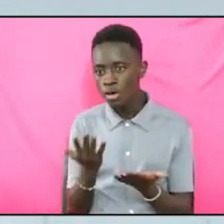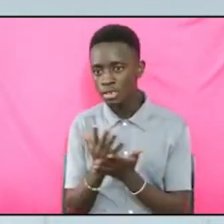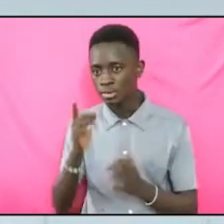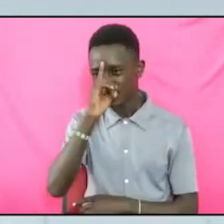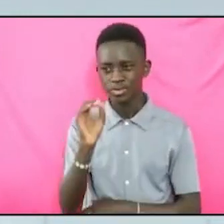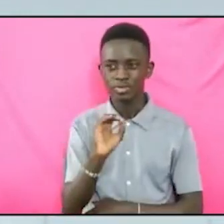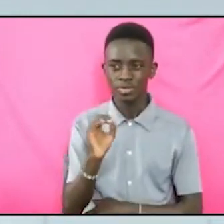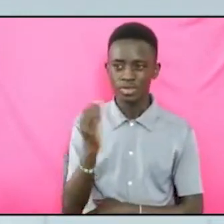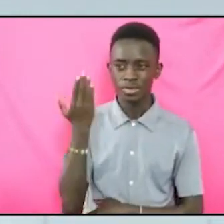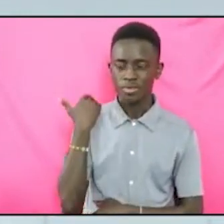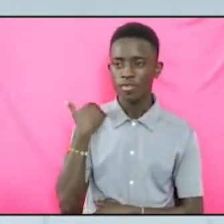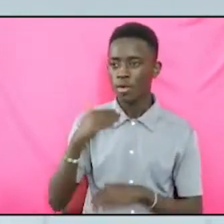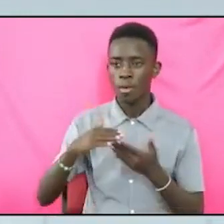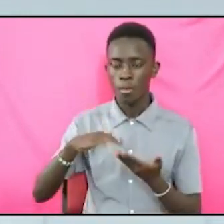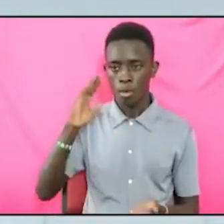this girl lived.